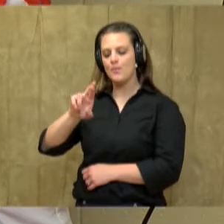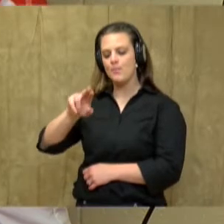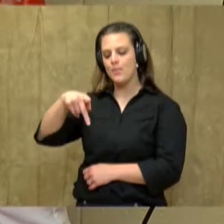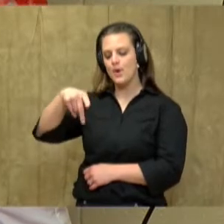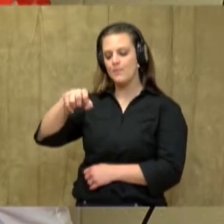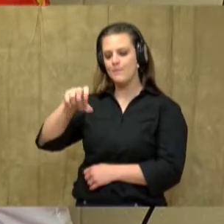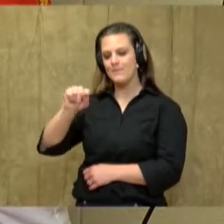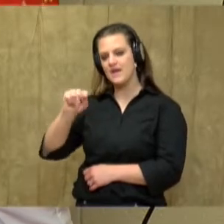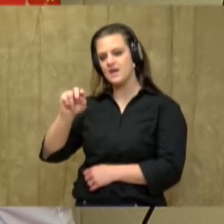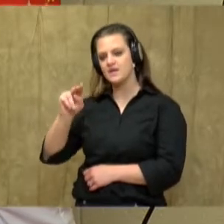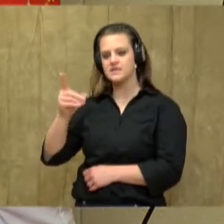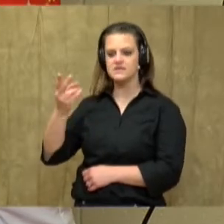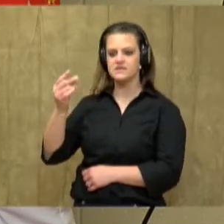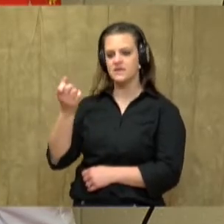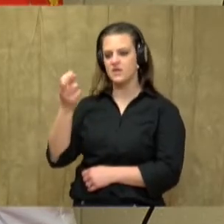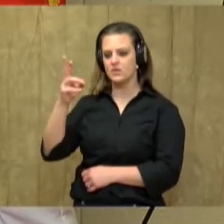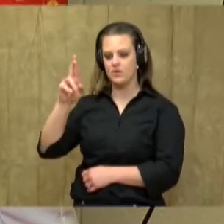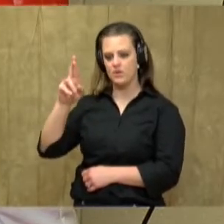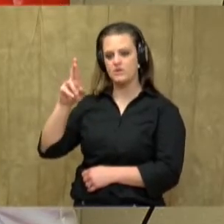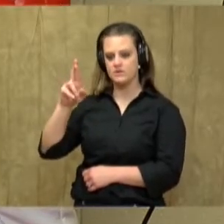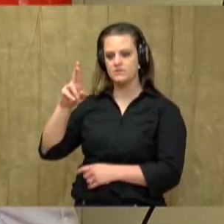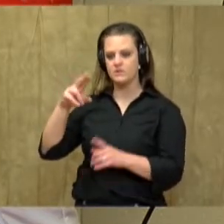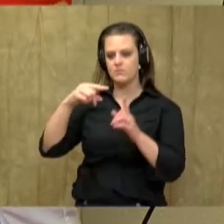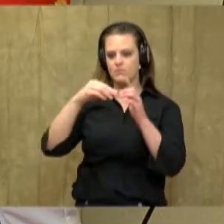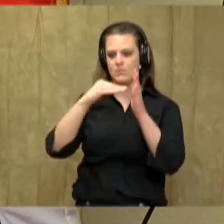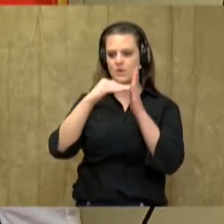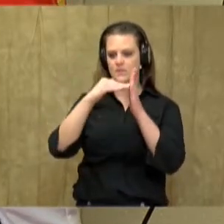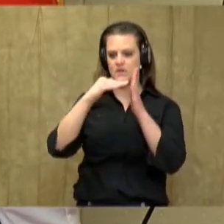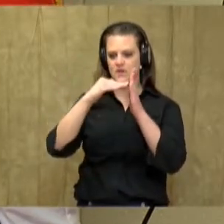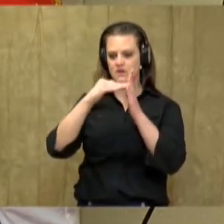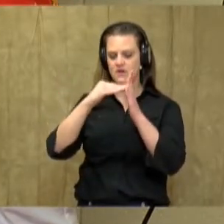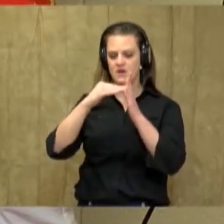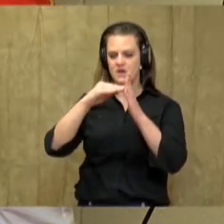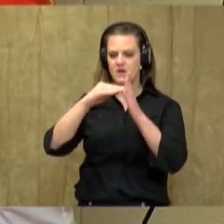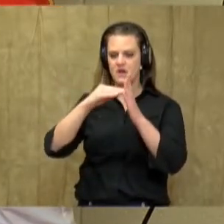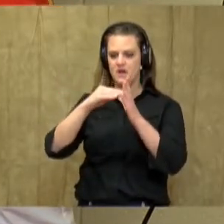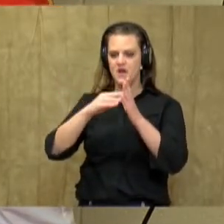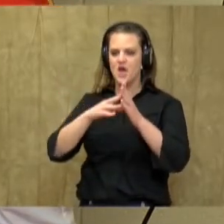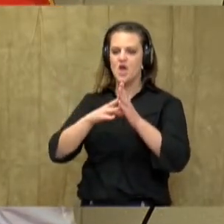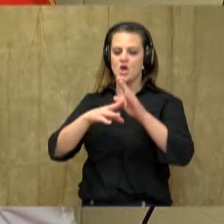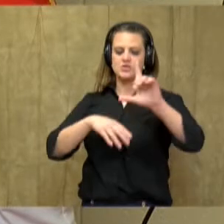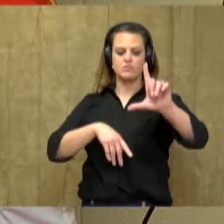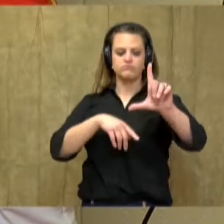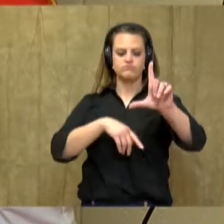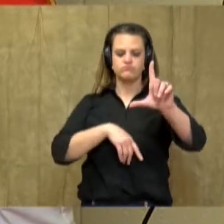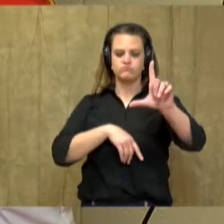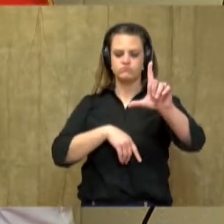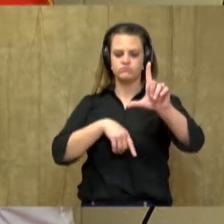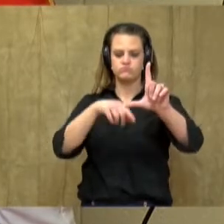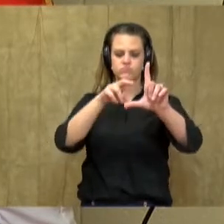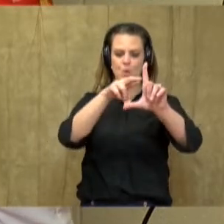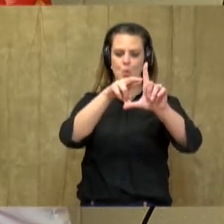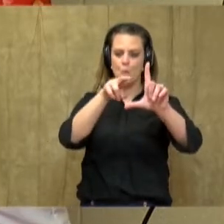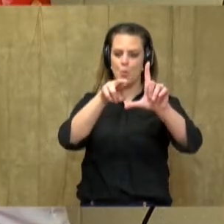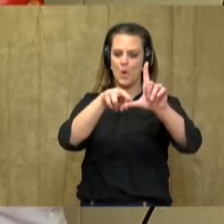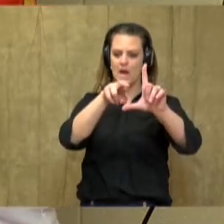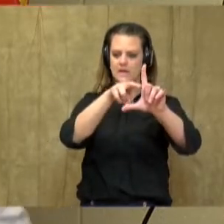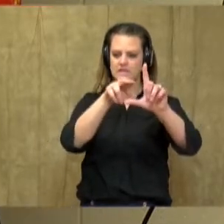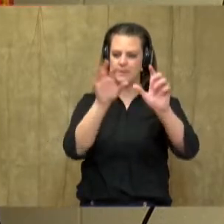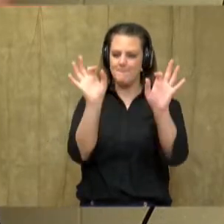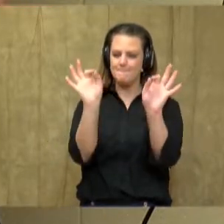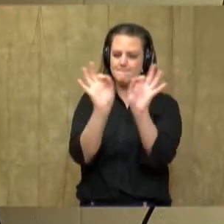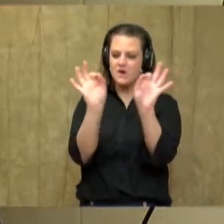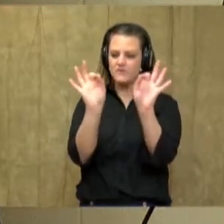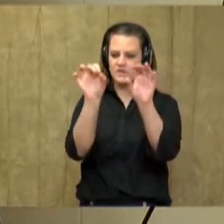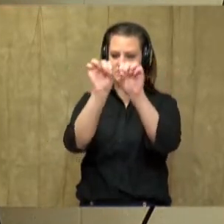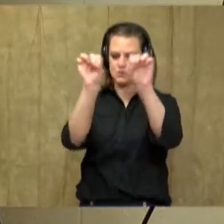Perpendicular. Remember, perpendicular lines form a right angle. It's a perfect square.